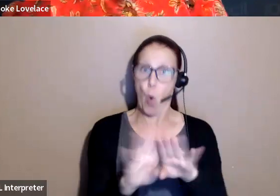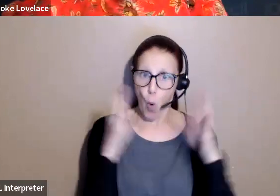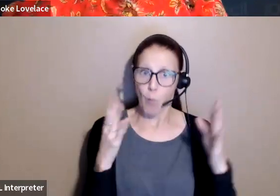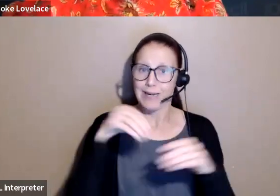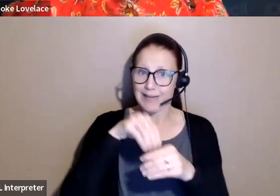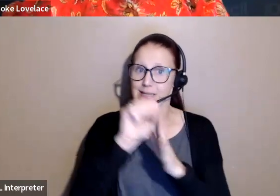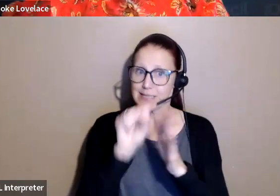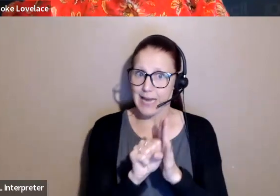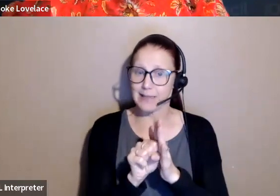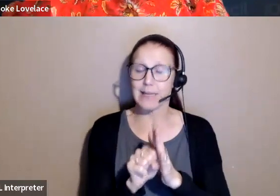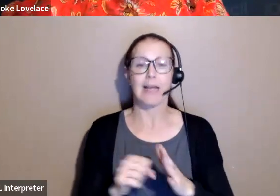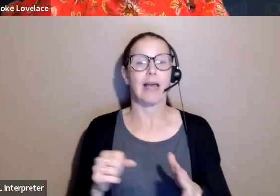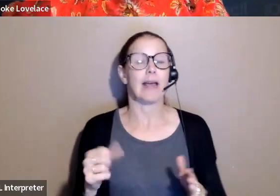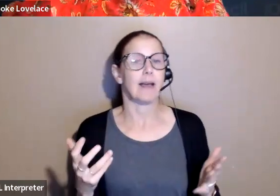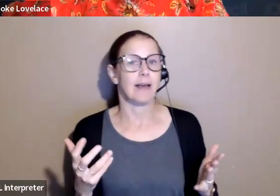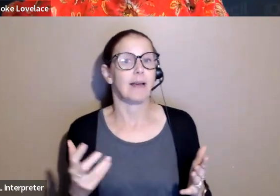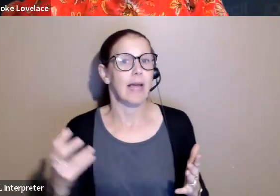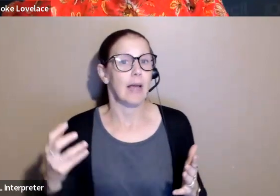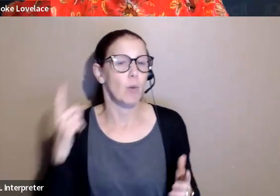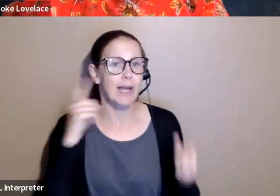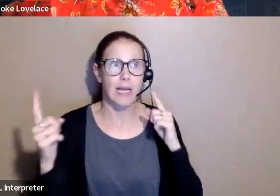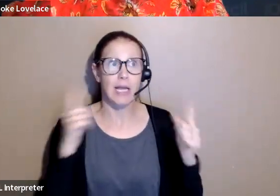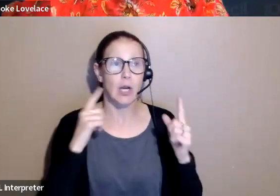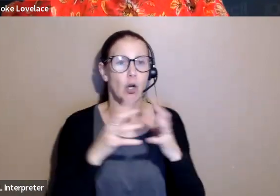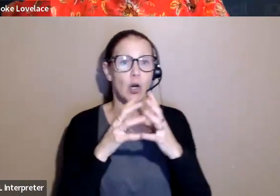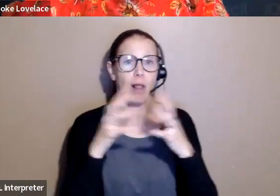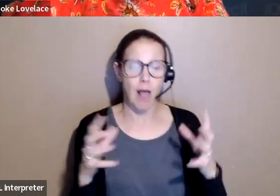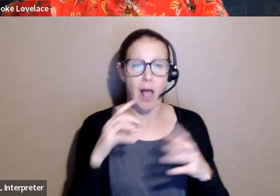and employers, we're hearing about a